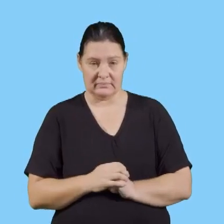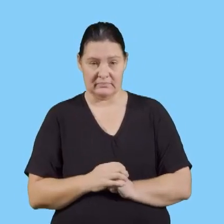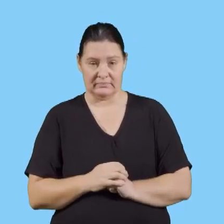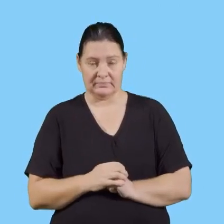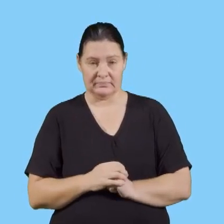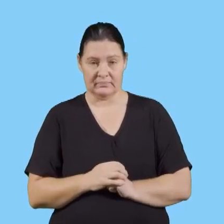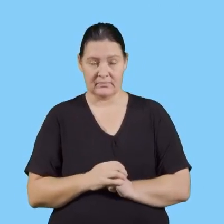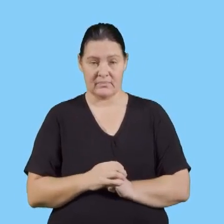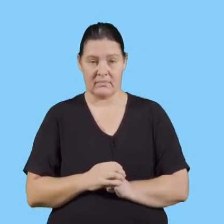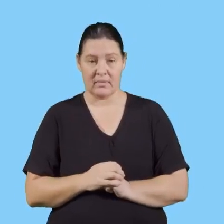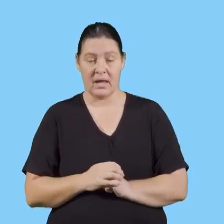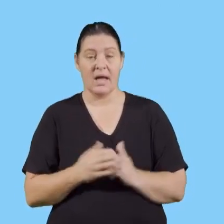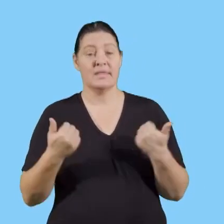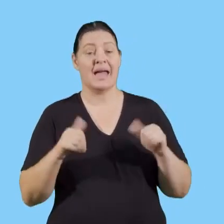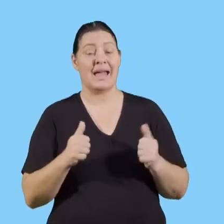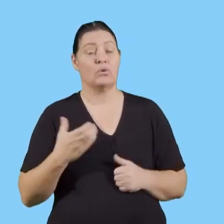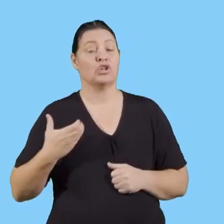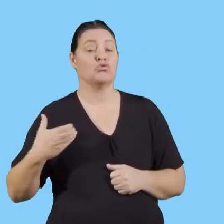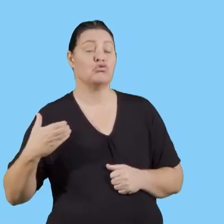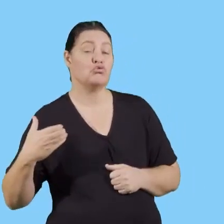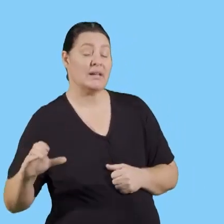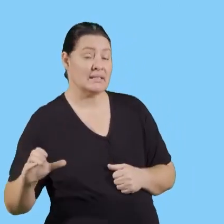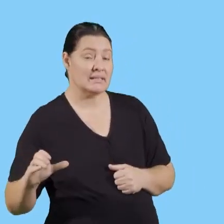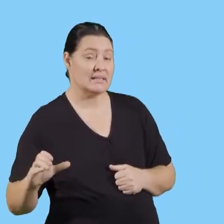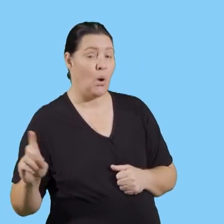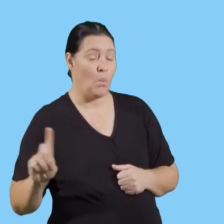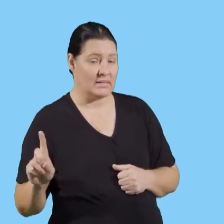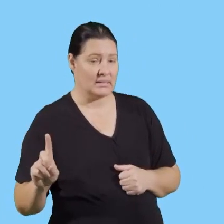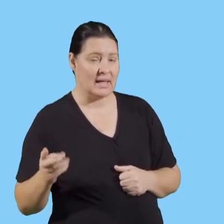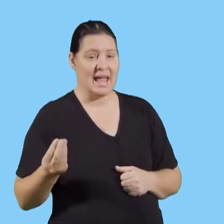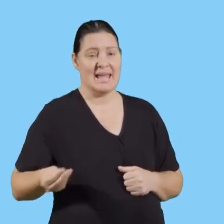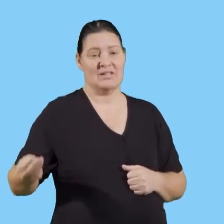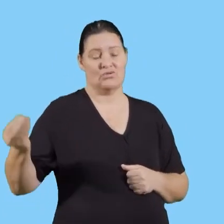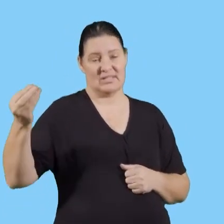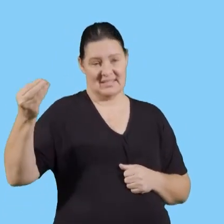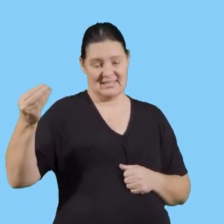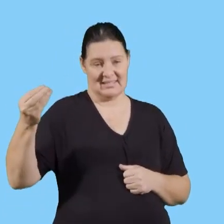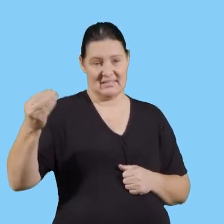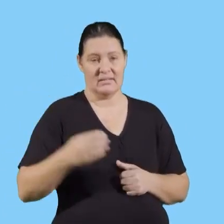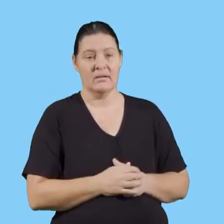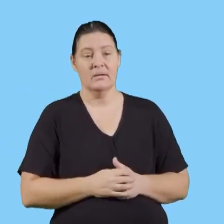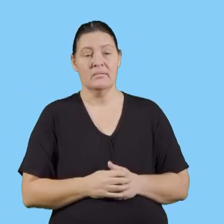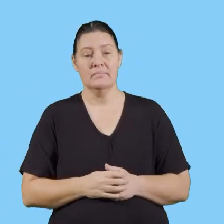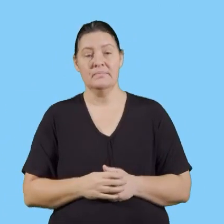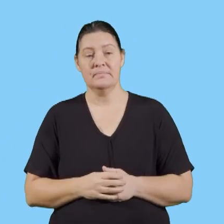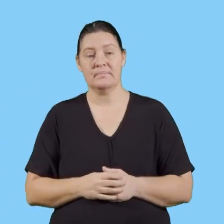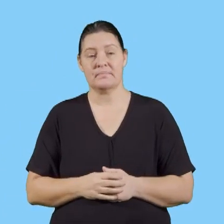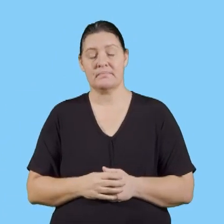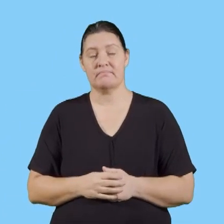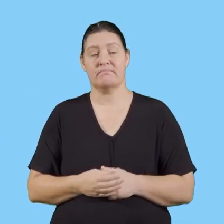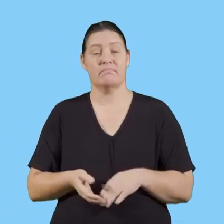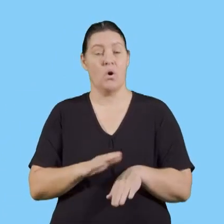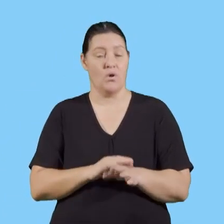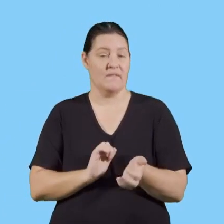1,400. And then the account to be credited becomes your interest. This is interest